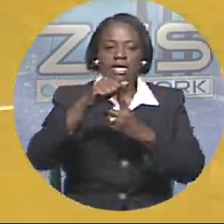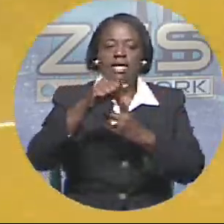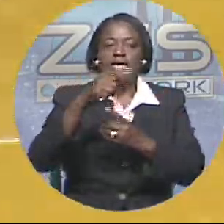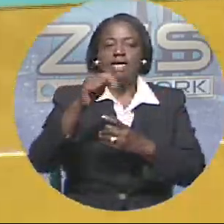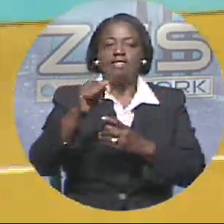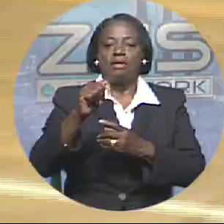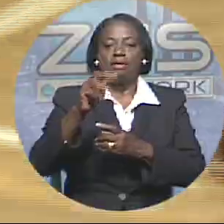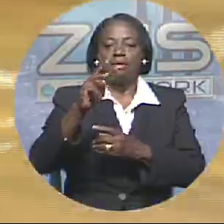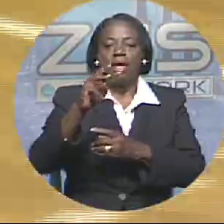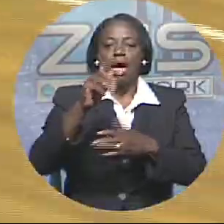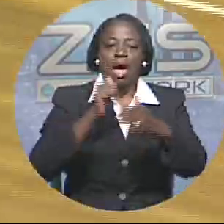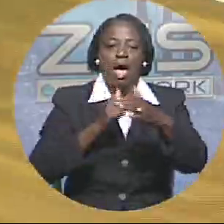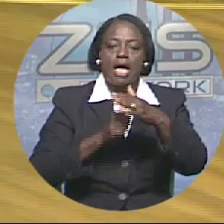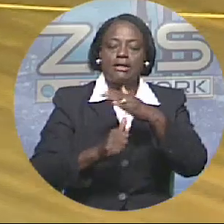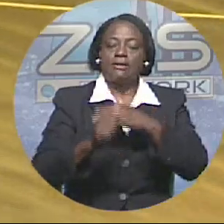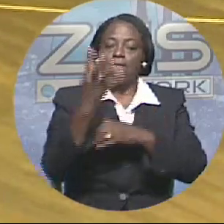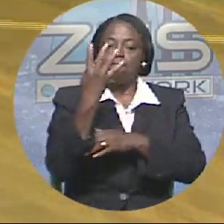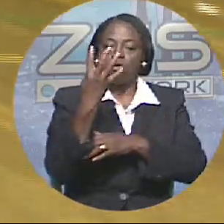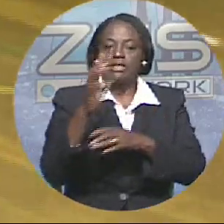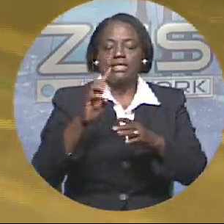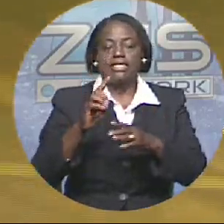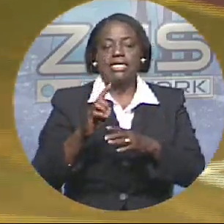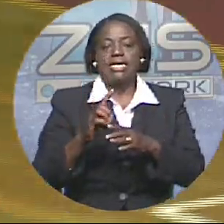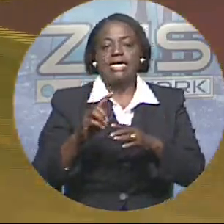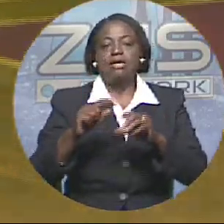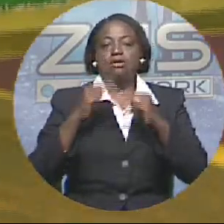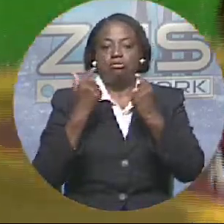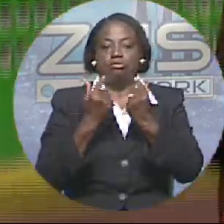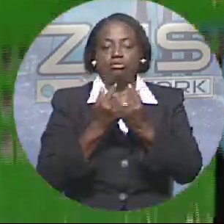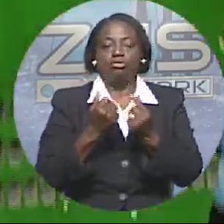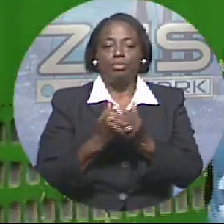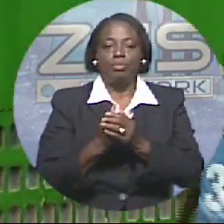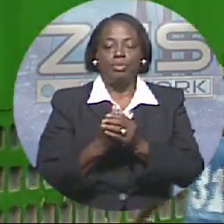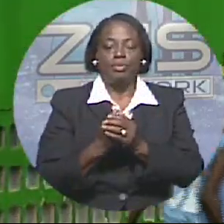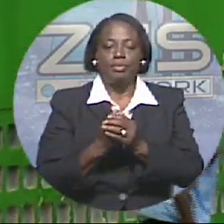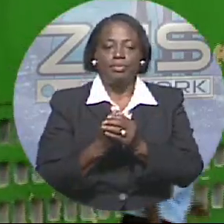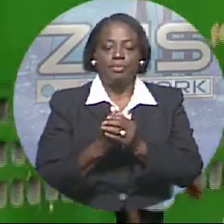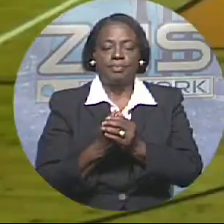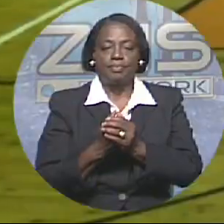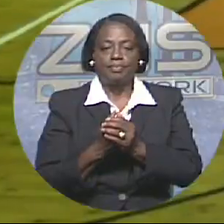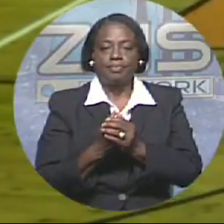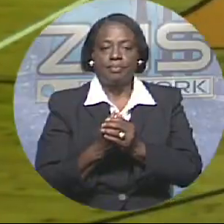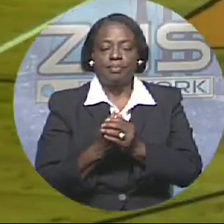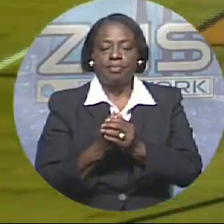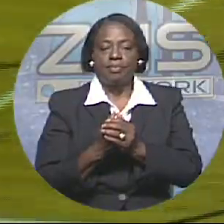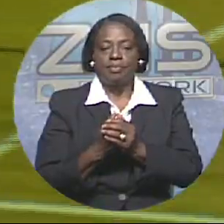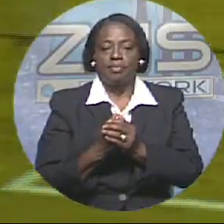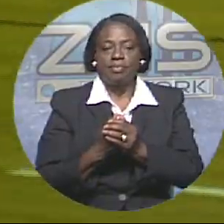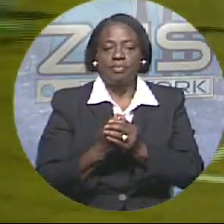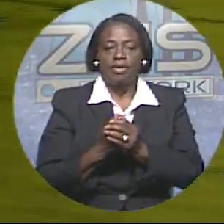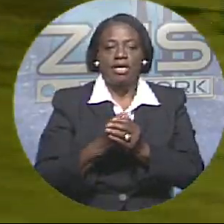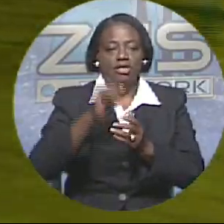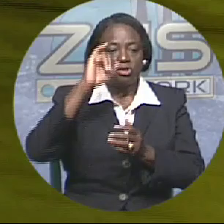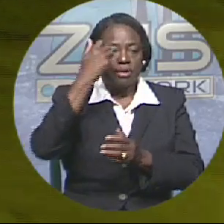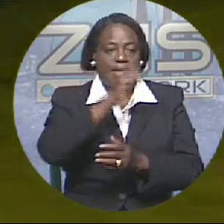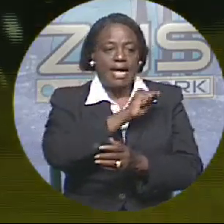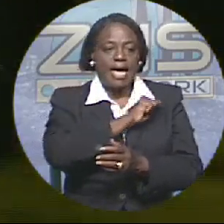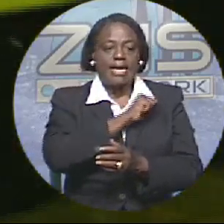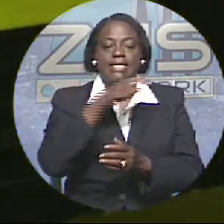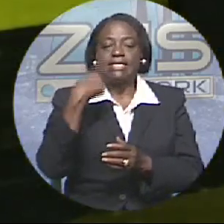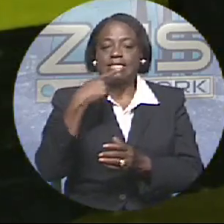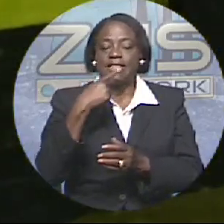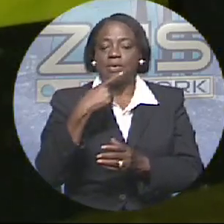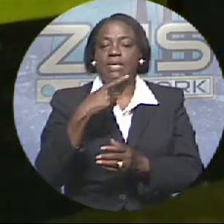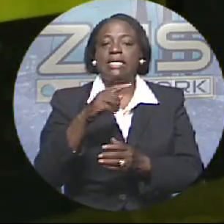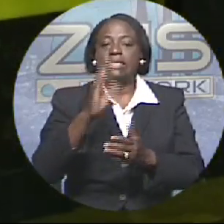the under 14, and that was a smashing success. So we're looking for numbers to grow, especially in that area. And according to Jameen Adelaide, there was some discussion